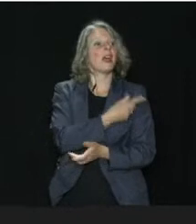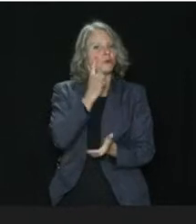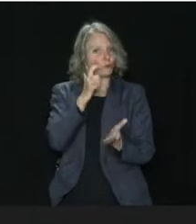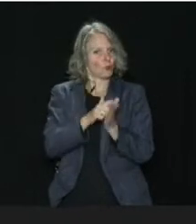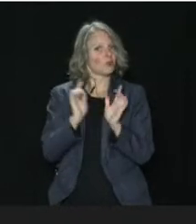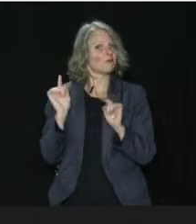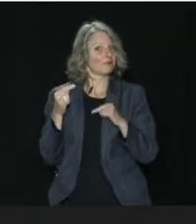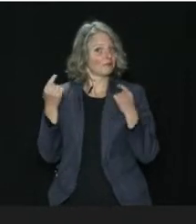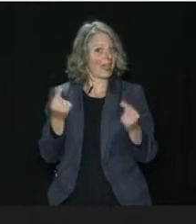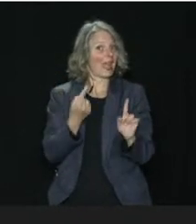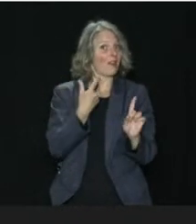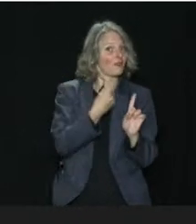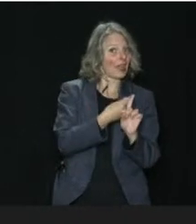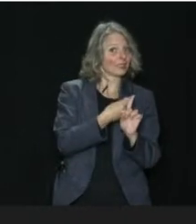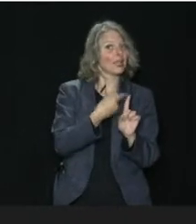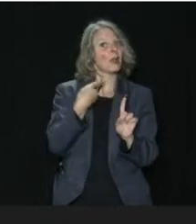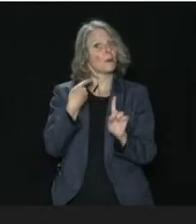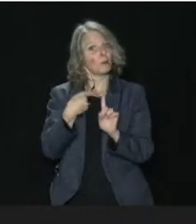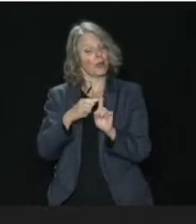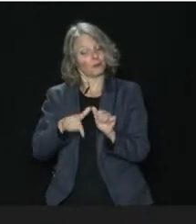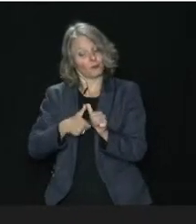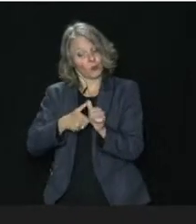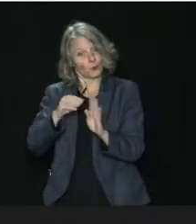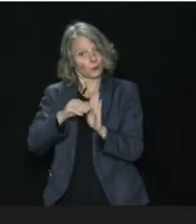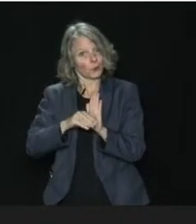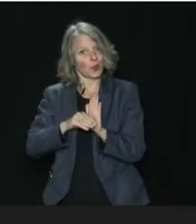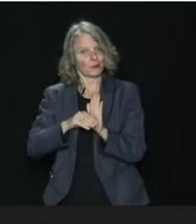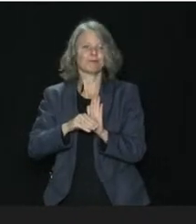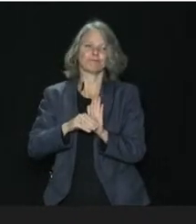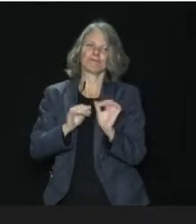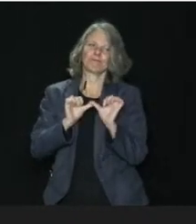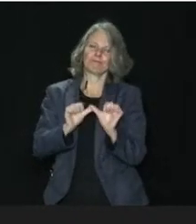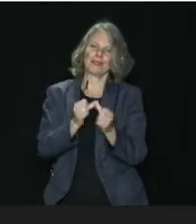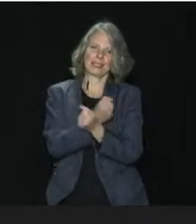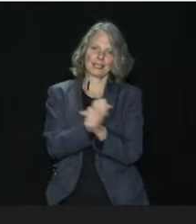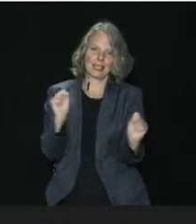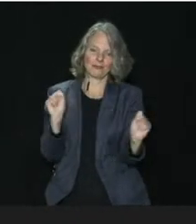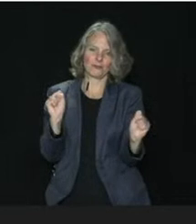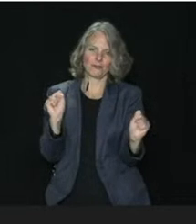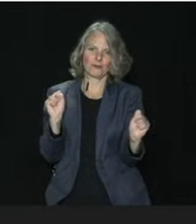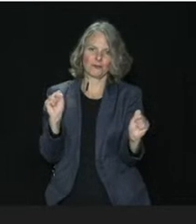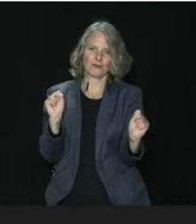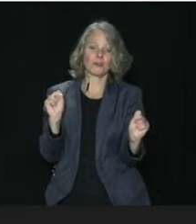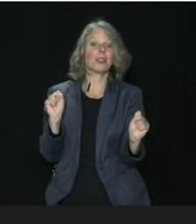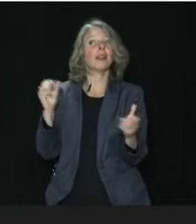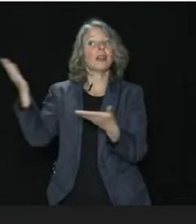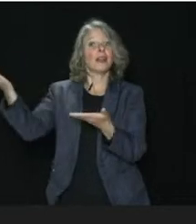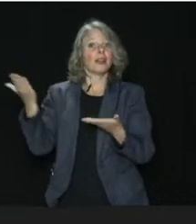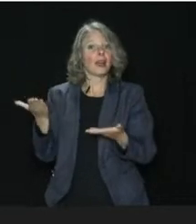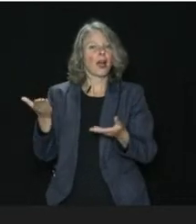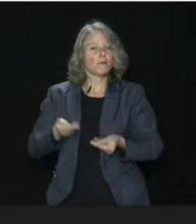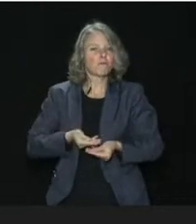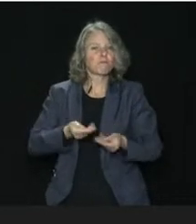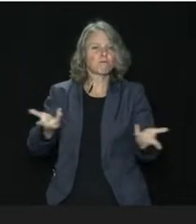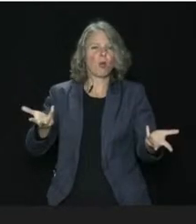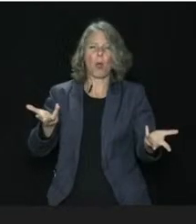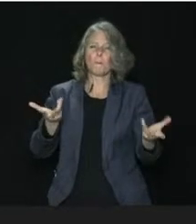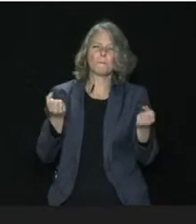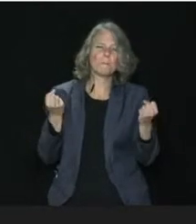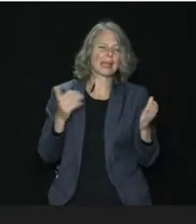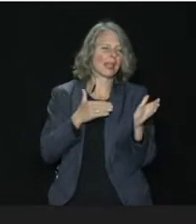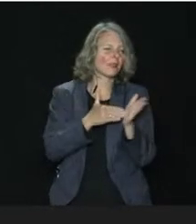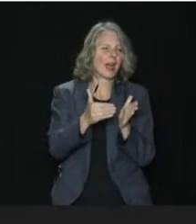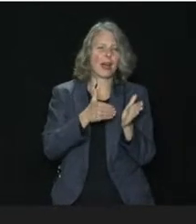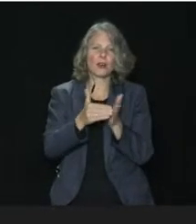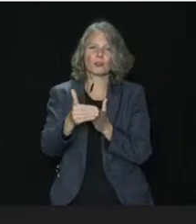measures, keep people safe. We've administered hundreds of thousands of vaccine doses in hundreds of